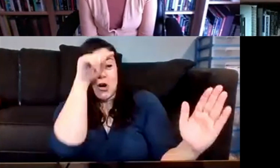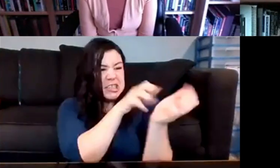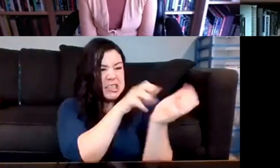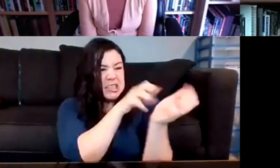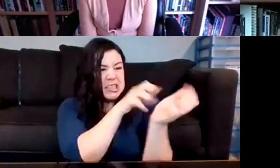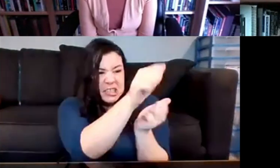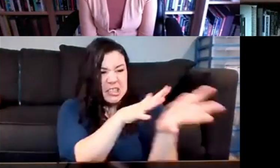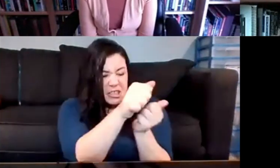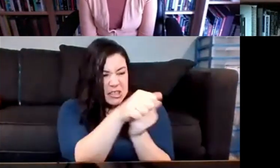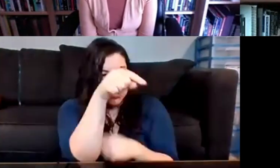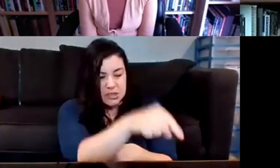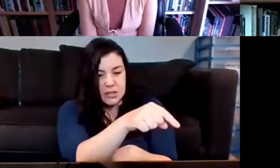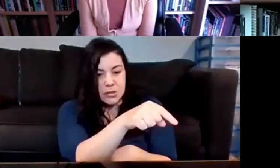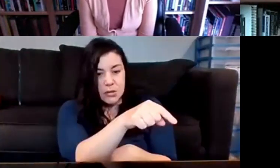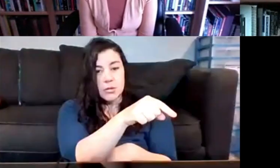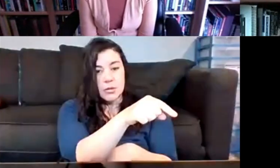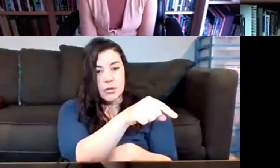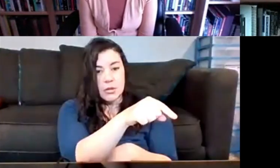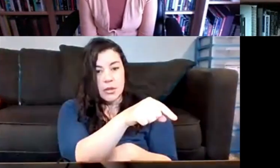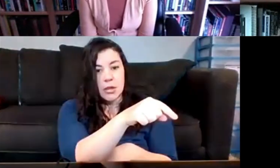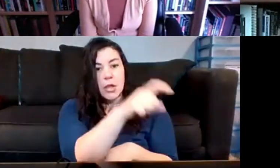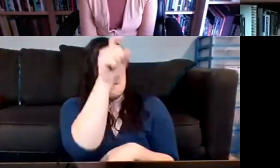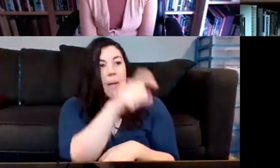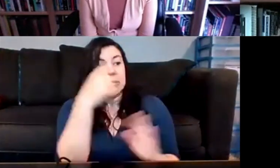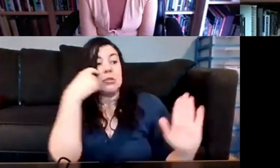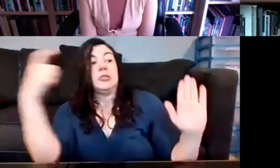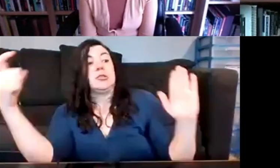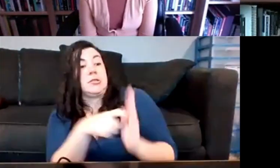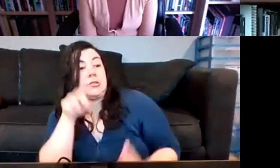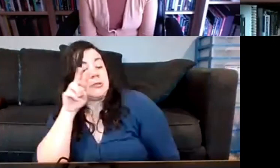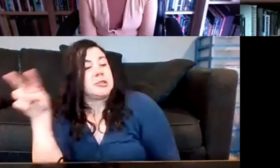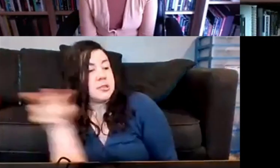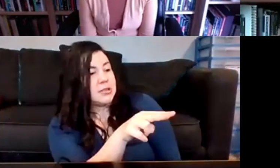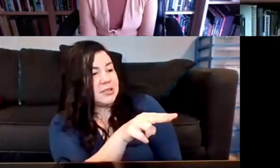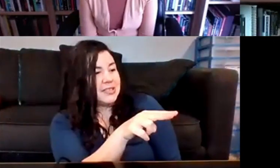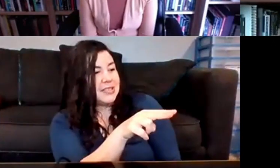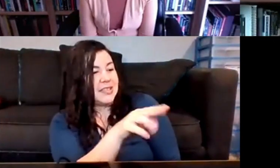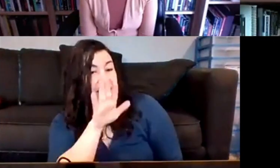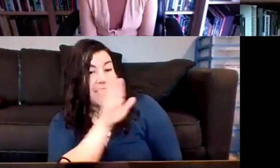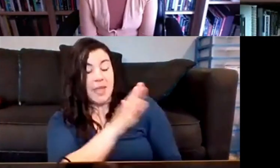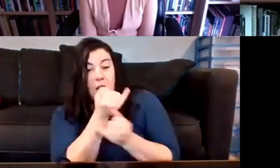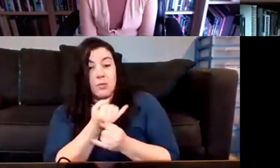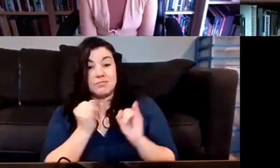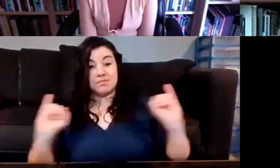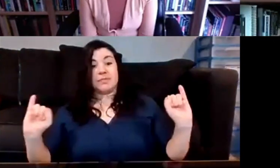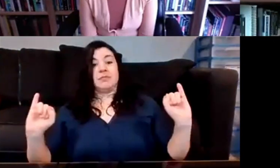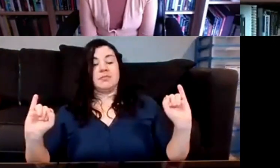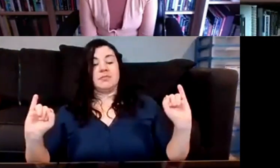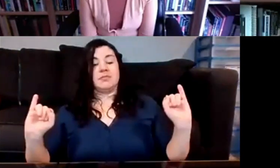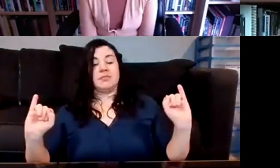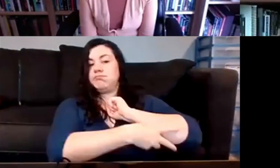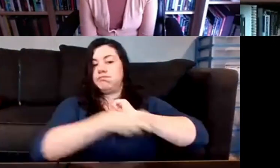to be witnessed in this way, and it strips people of their autonomy again in favor of people's